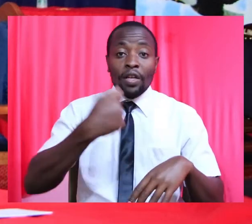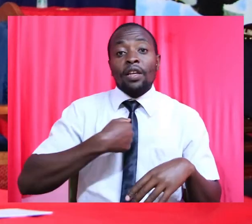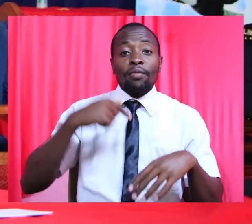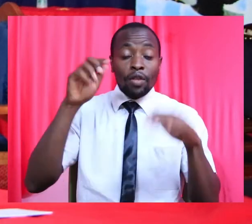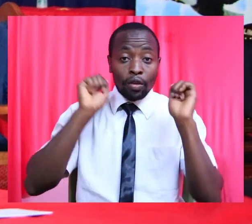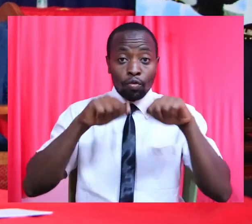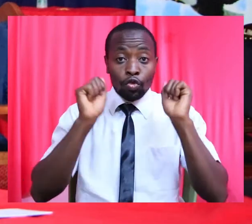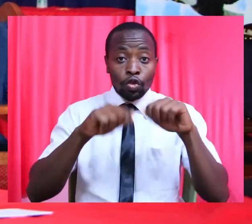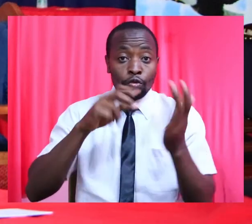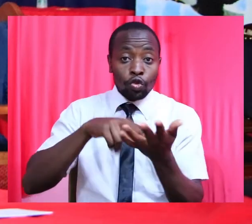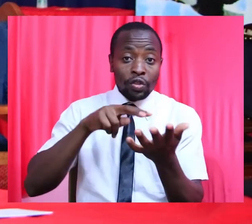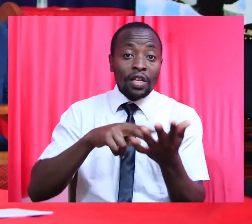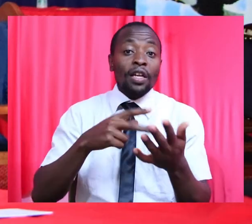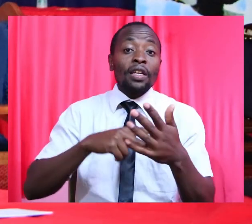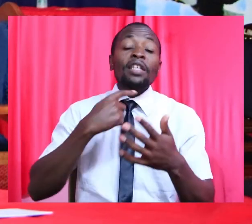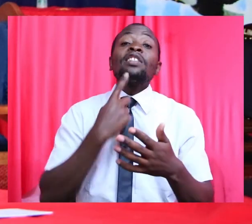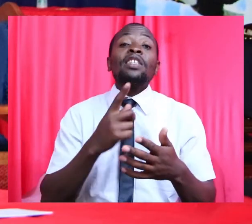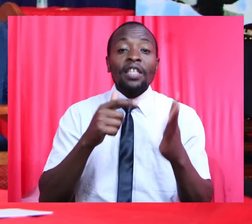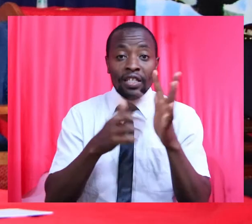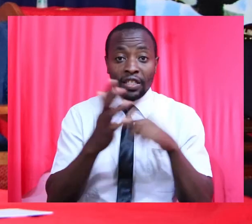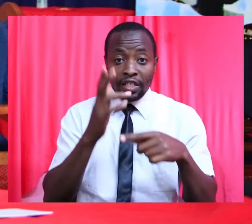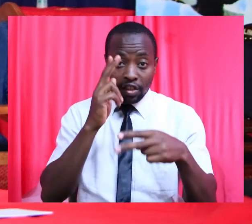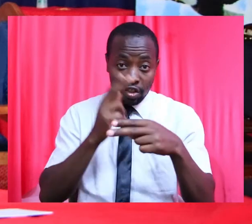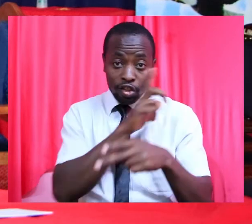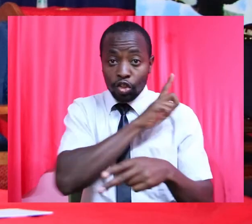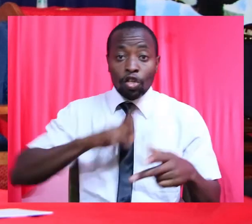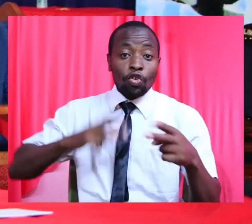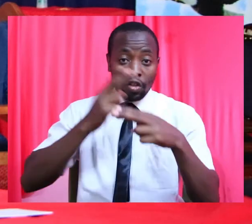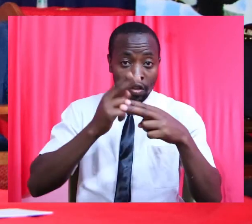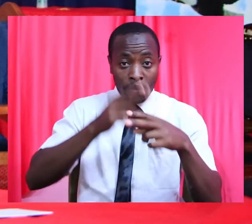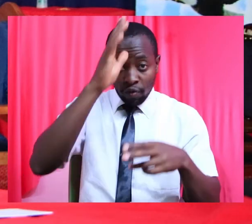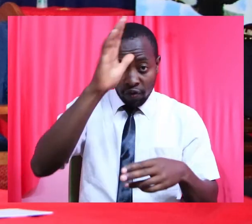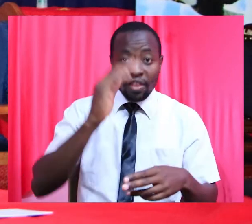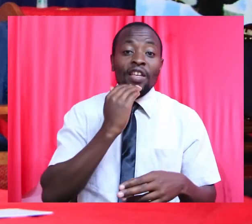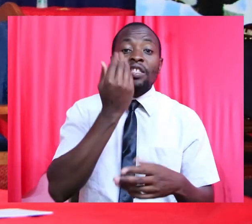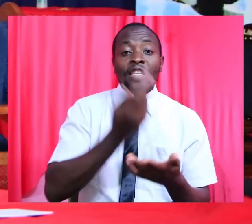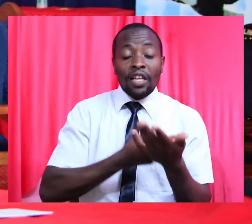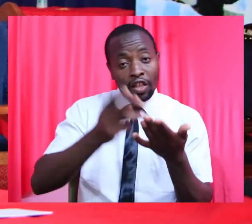stand and profess that Jesus is Lord. In the name of the Father, the Son,